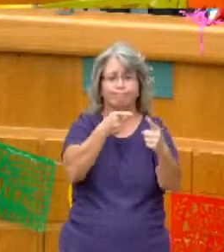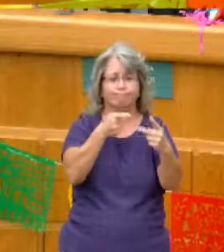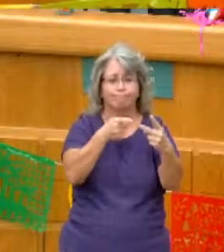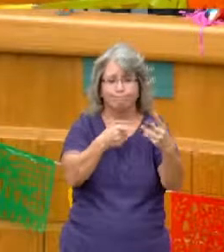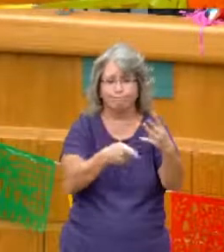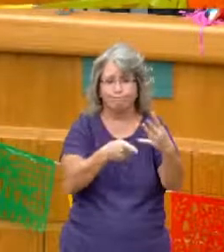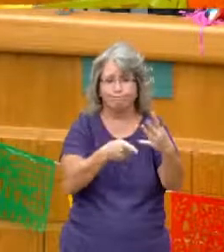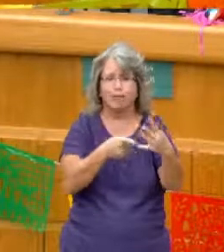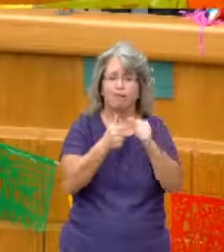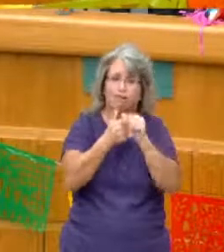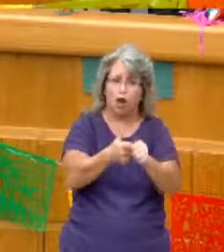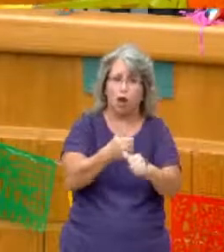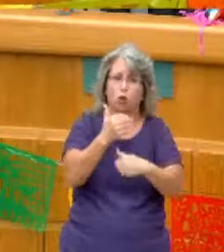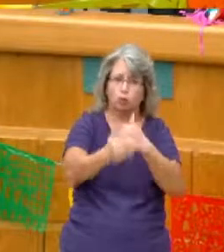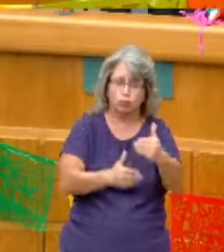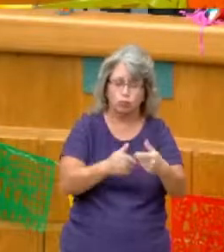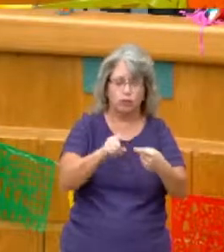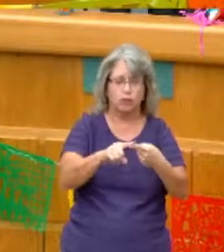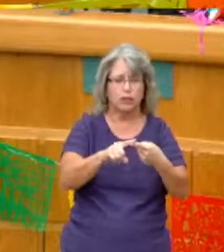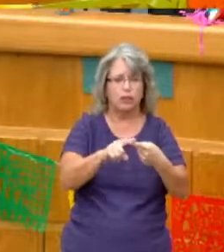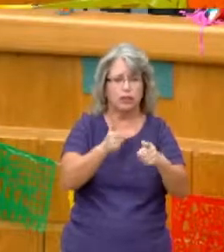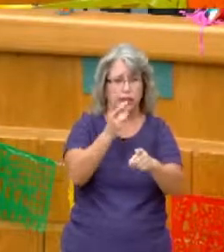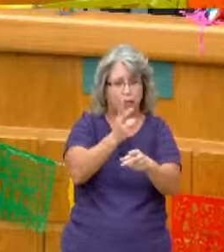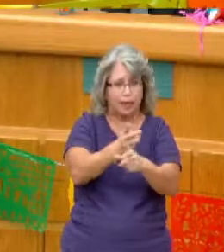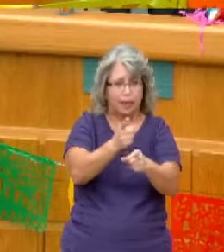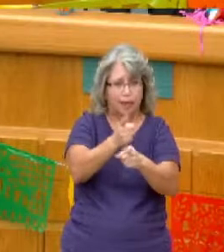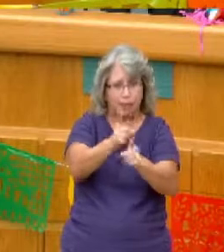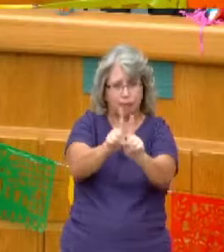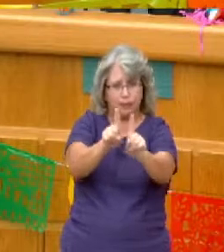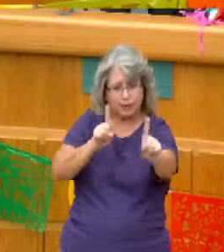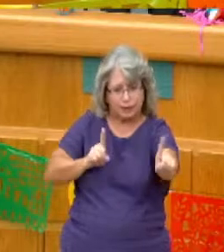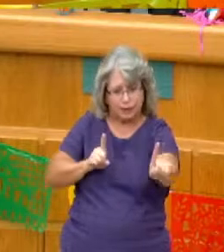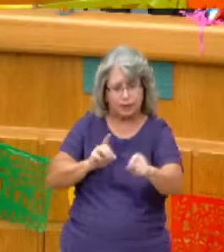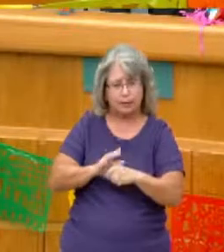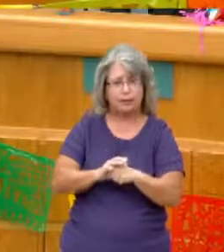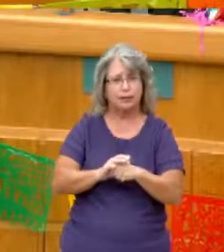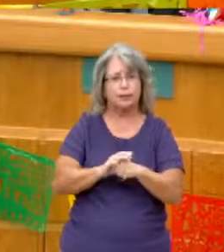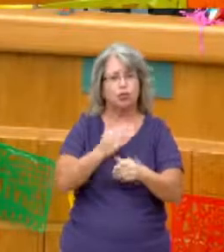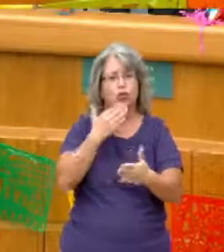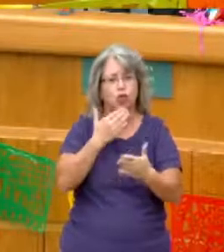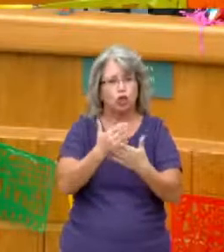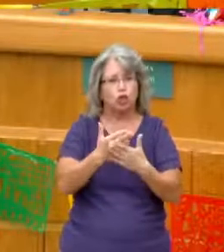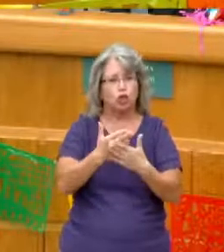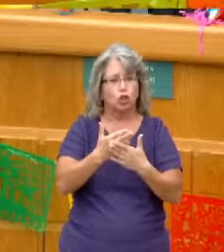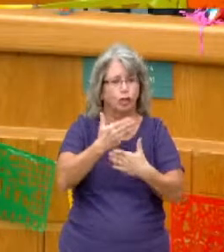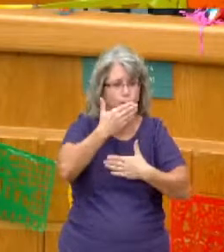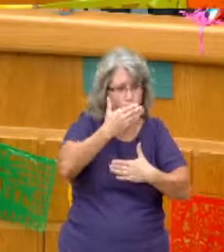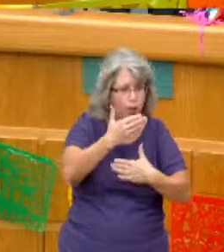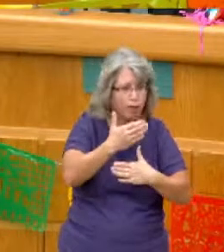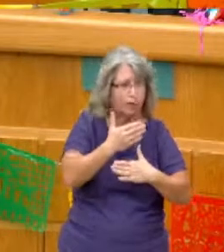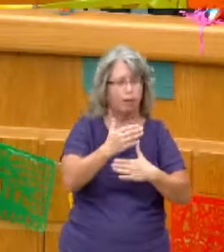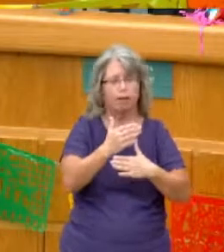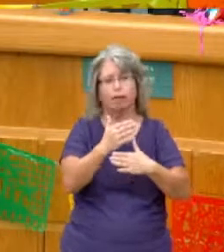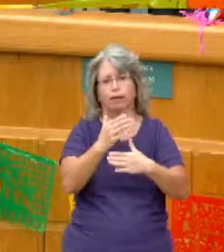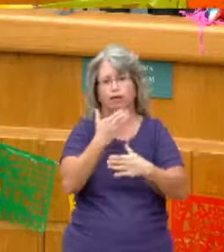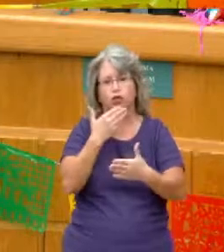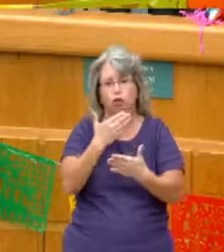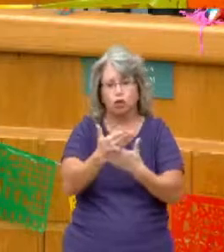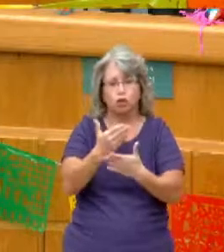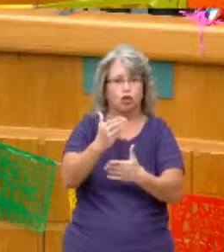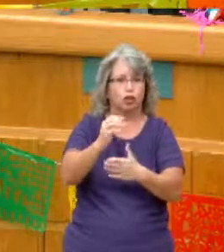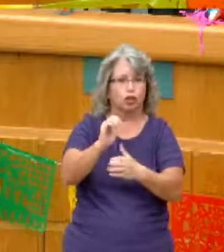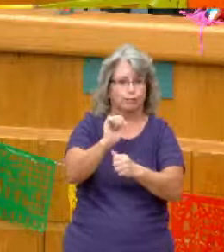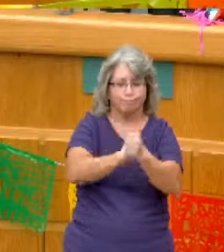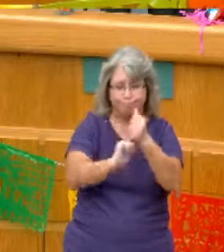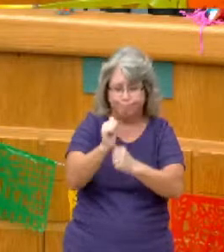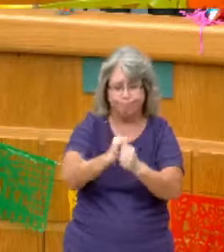social distancing, the practicing respiratory and good hand hygiene measures, staying home if you're sick,